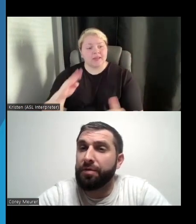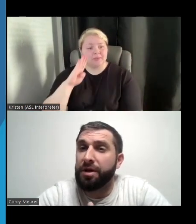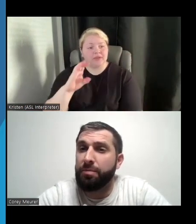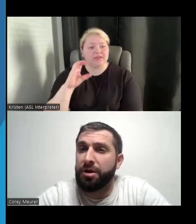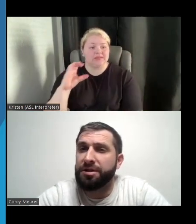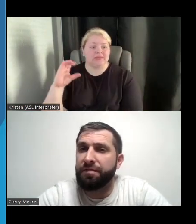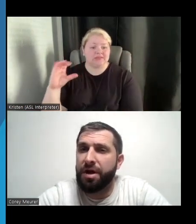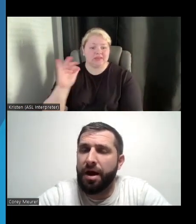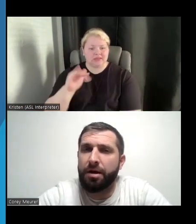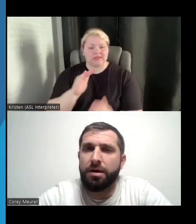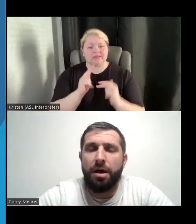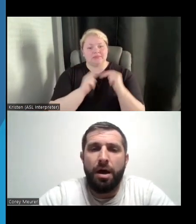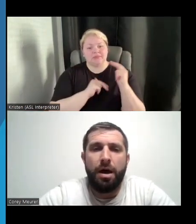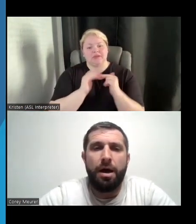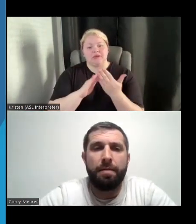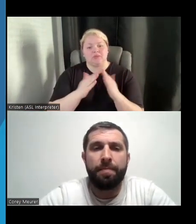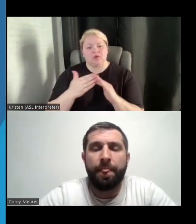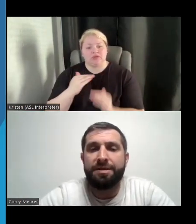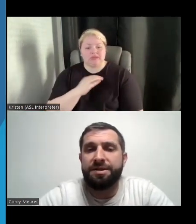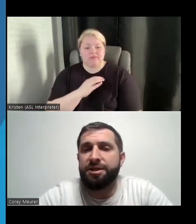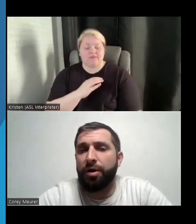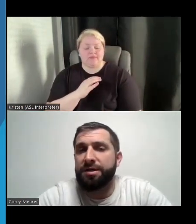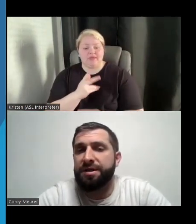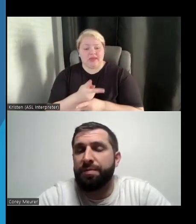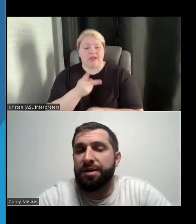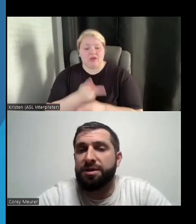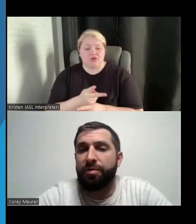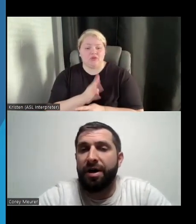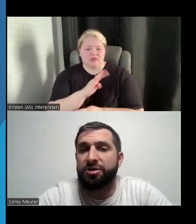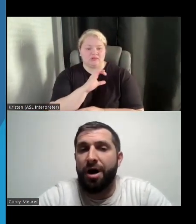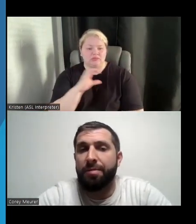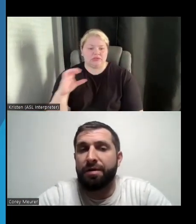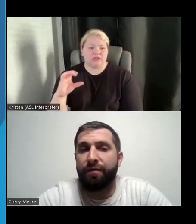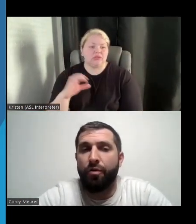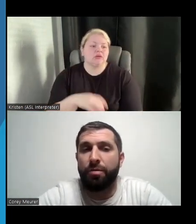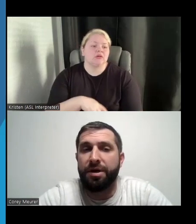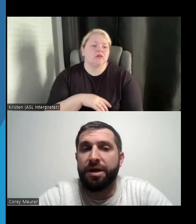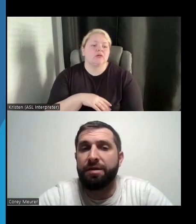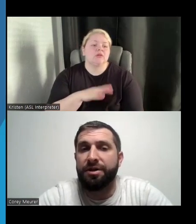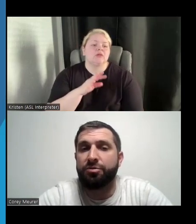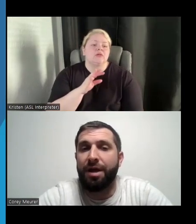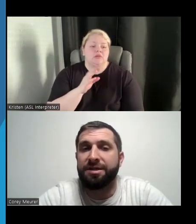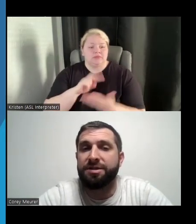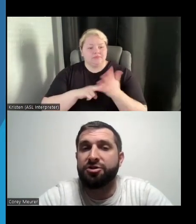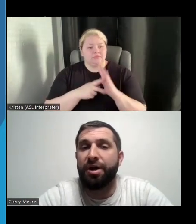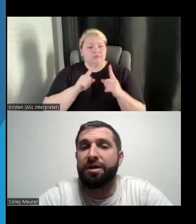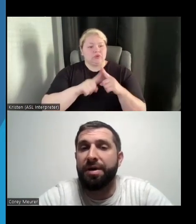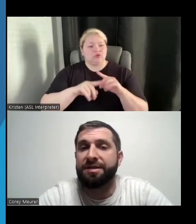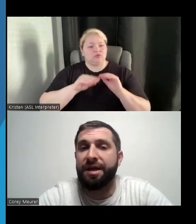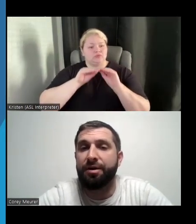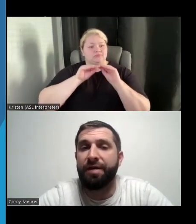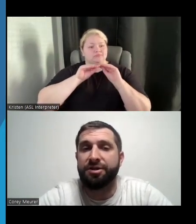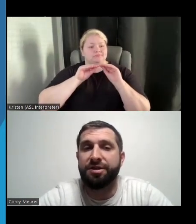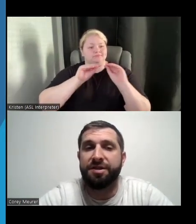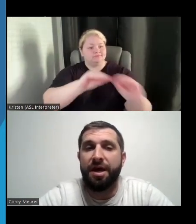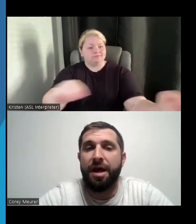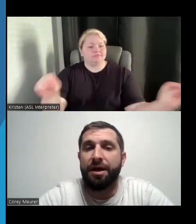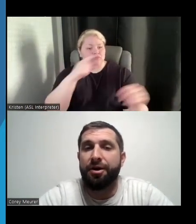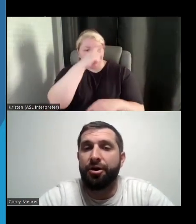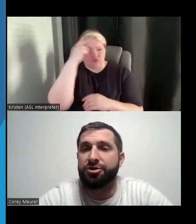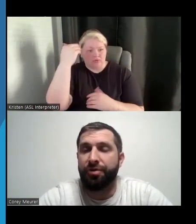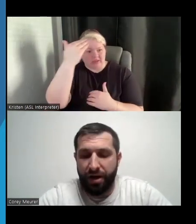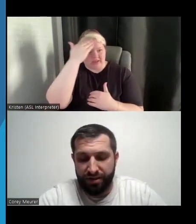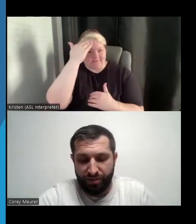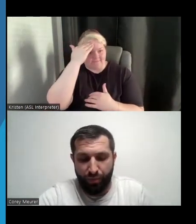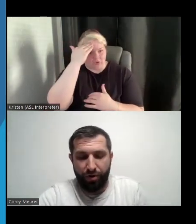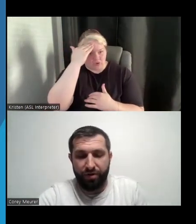short for Building Communities of Care, to teach participants to provide trauma-informed, individualized, and strength-based interventions in